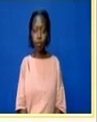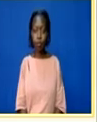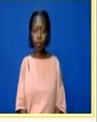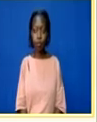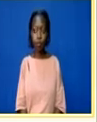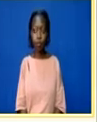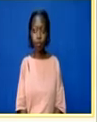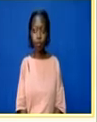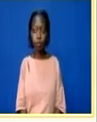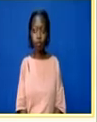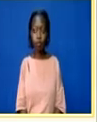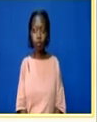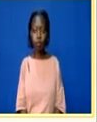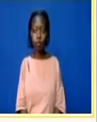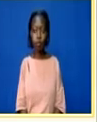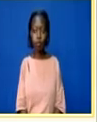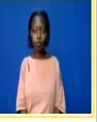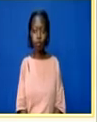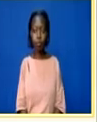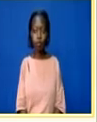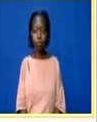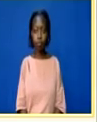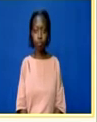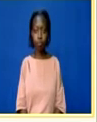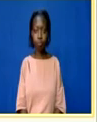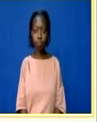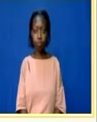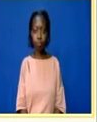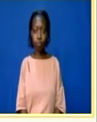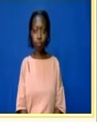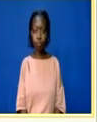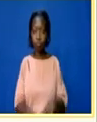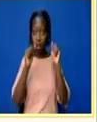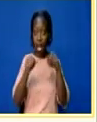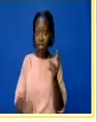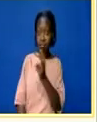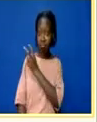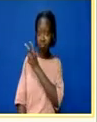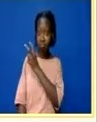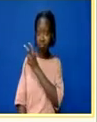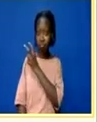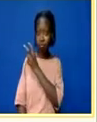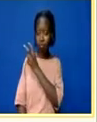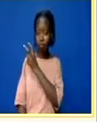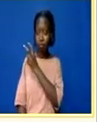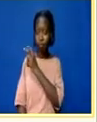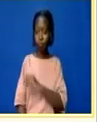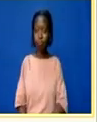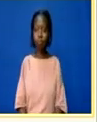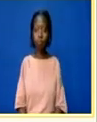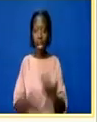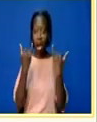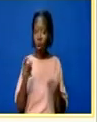become V-shaped or U-shaped. Or U-shaped. Yes. And you can see the next diagram. Yeah. Now, this